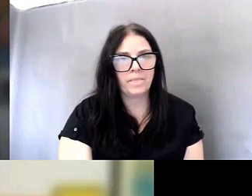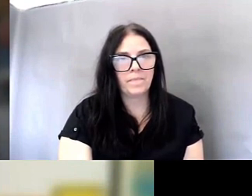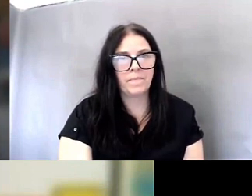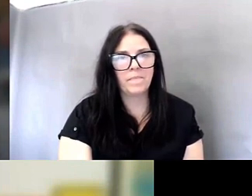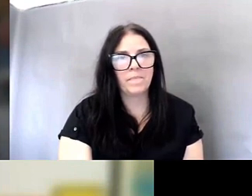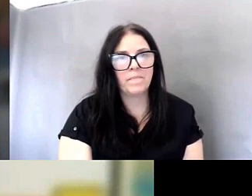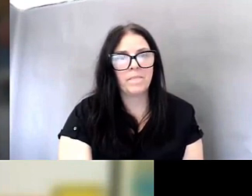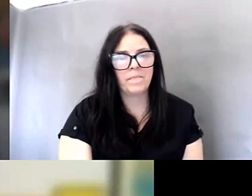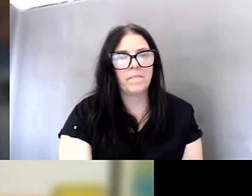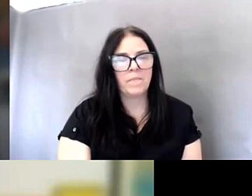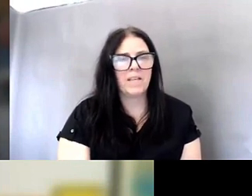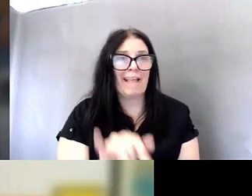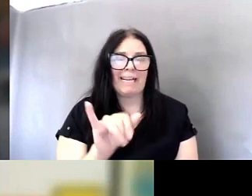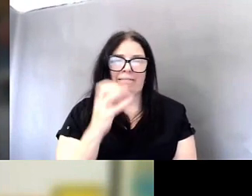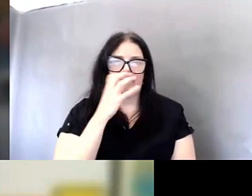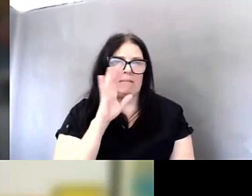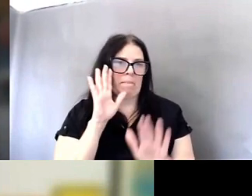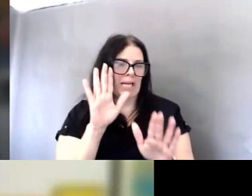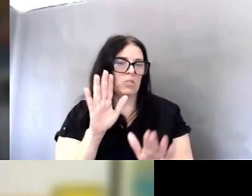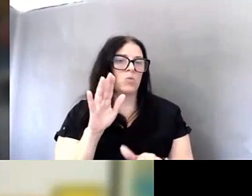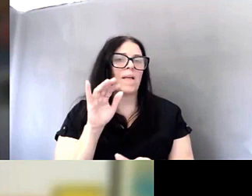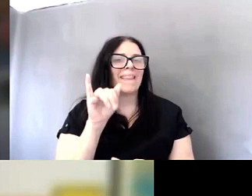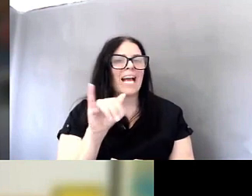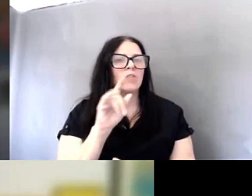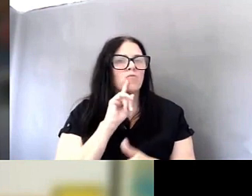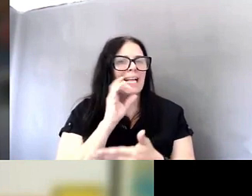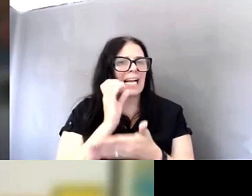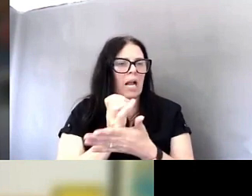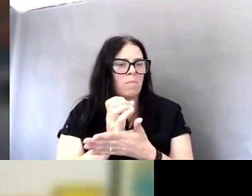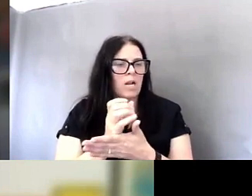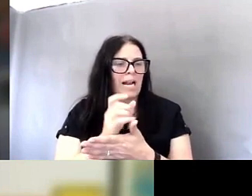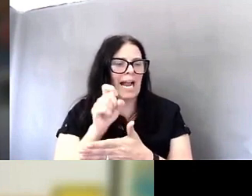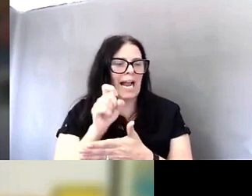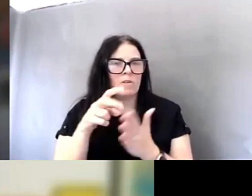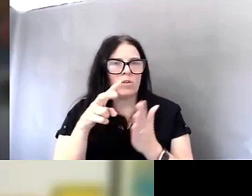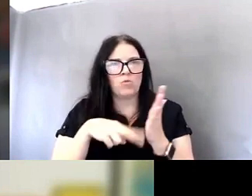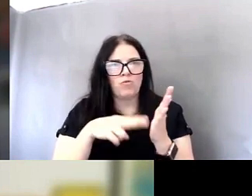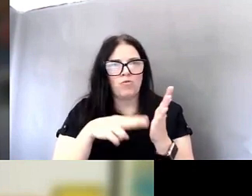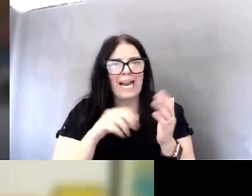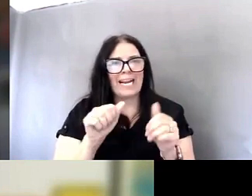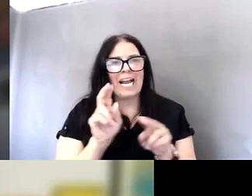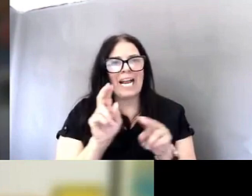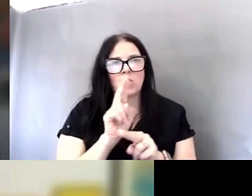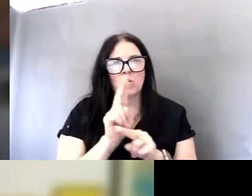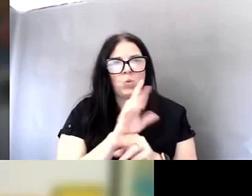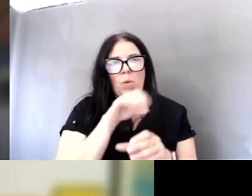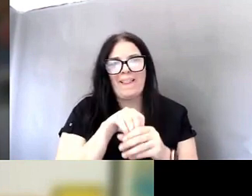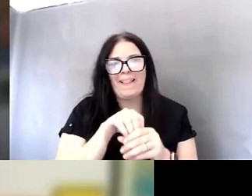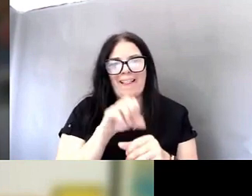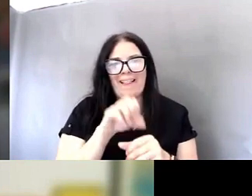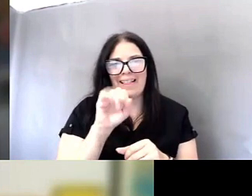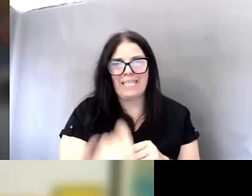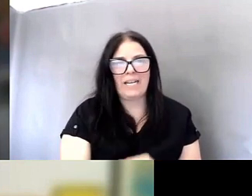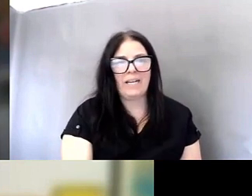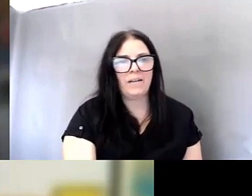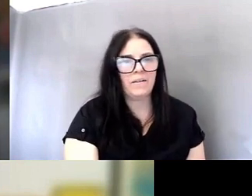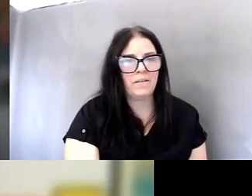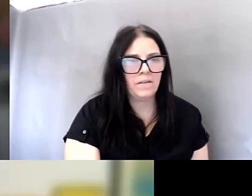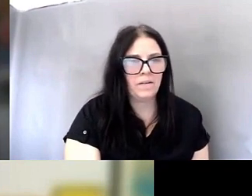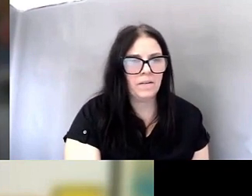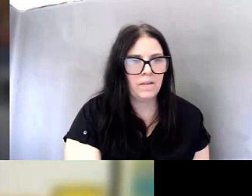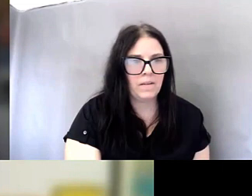So they do, of course, they're copyrighted, have to be read and used within the site. Yeah.